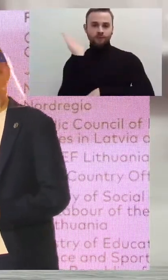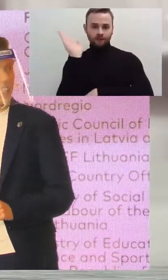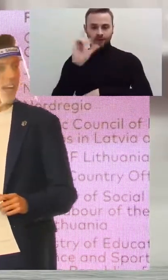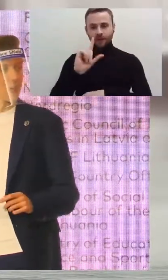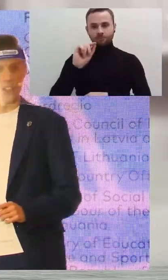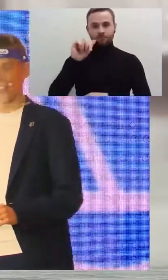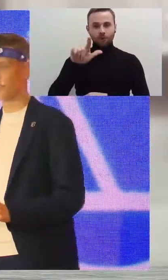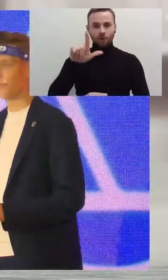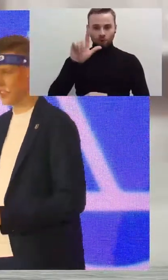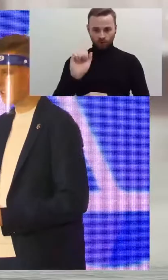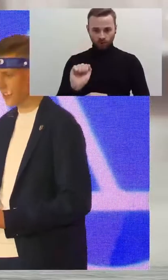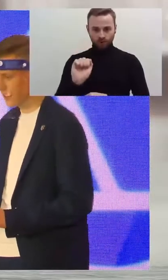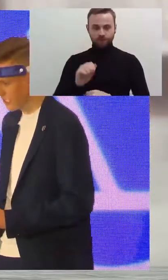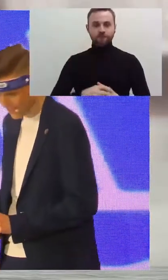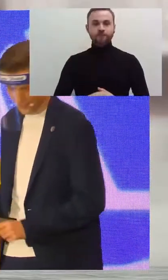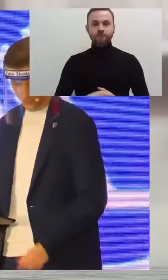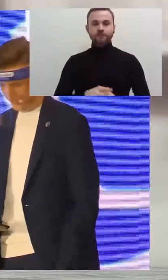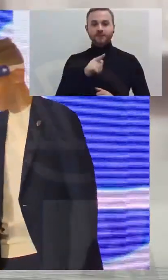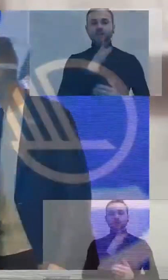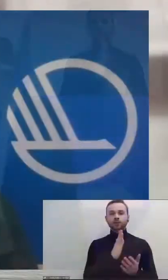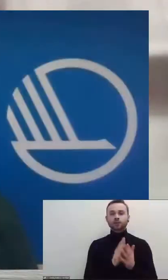the Nordic Council of Ministers.